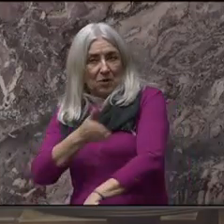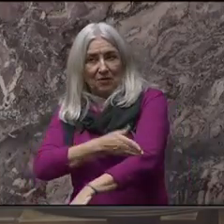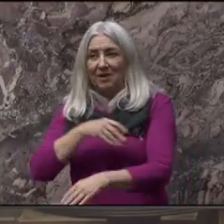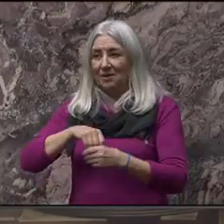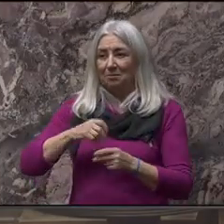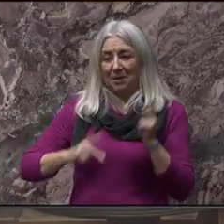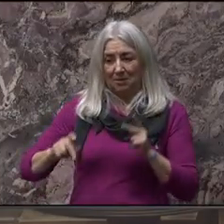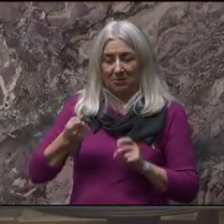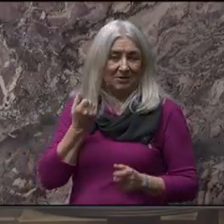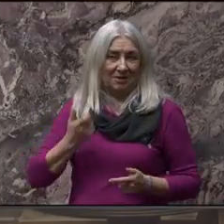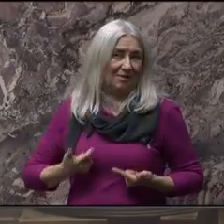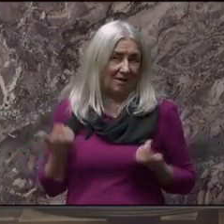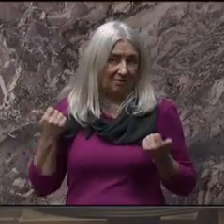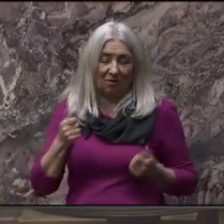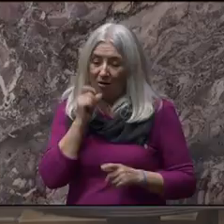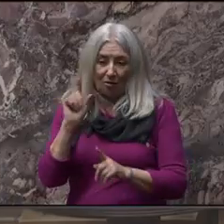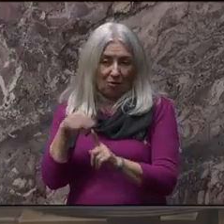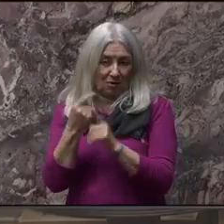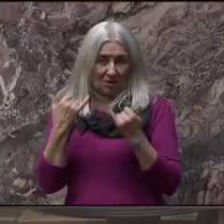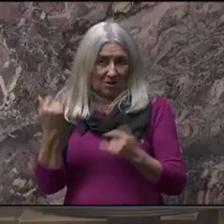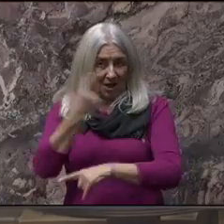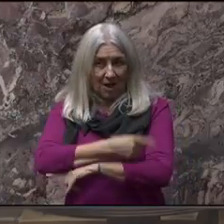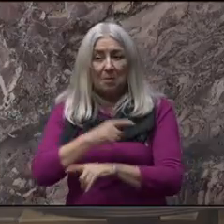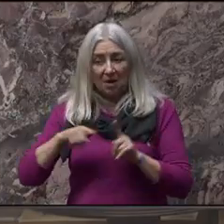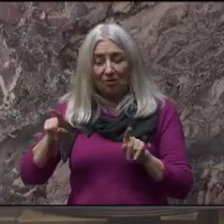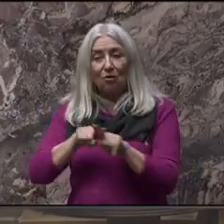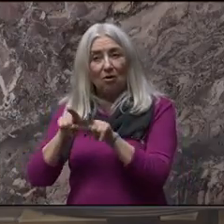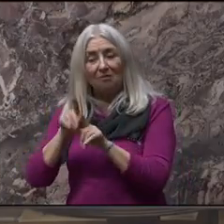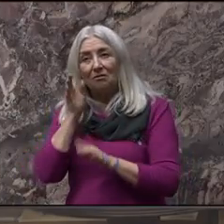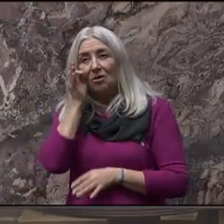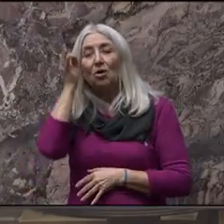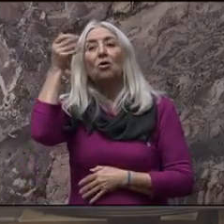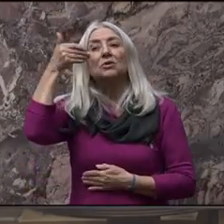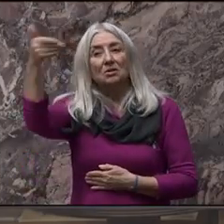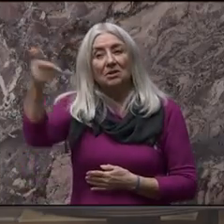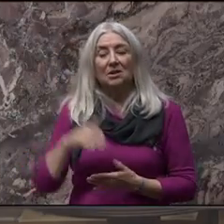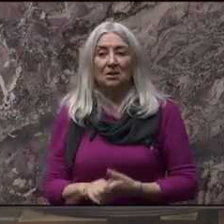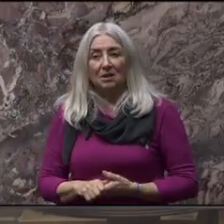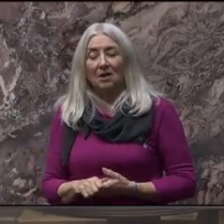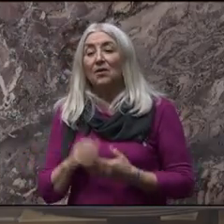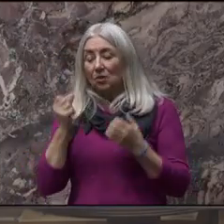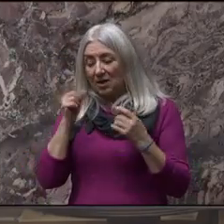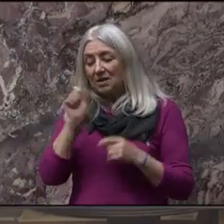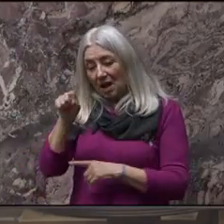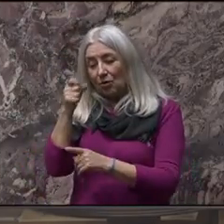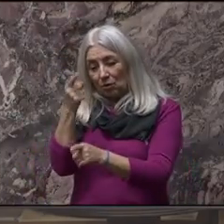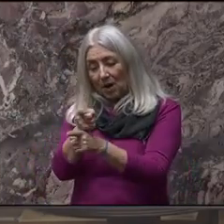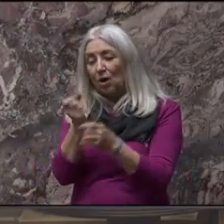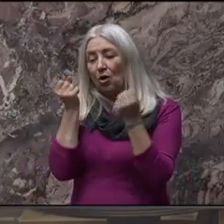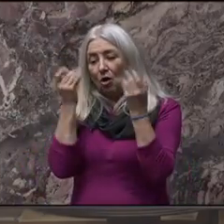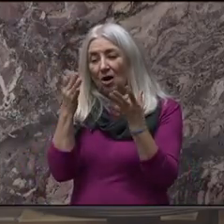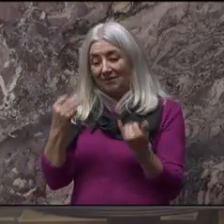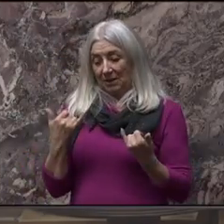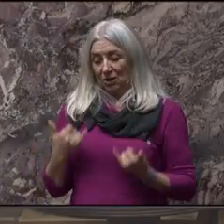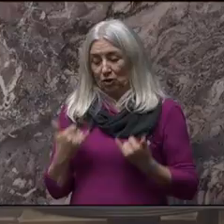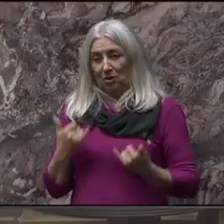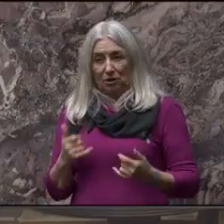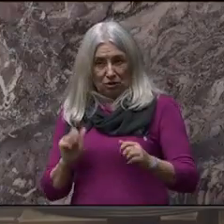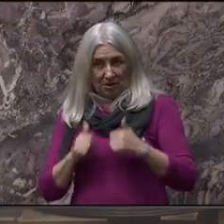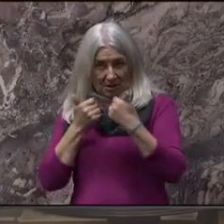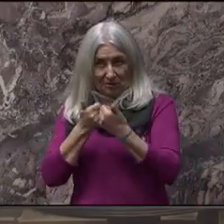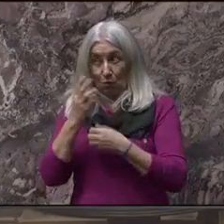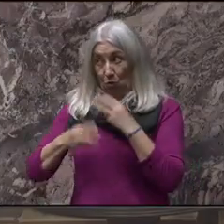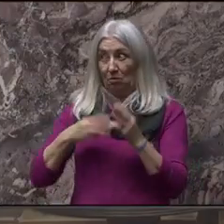not just today, but also in the future. There will be many immediate challenges that the world will throw our